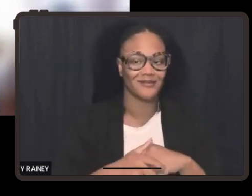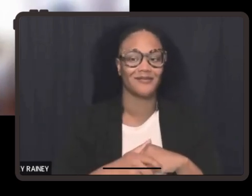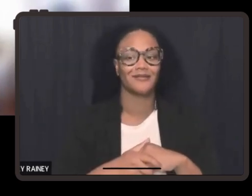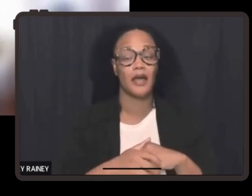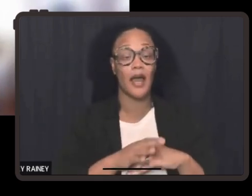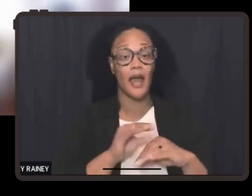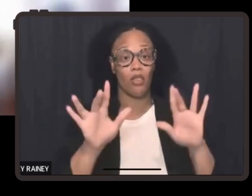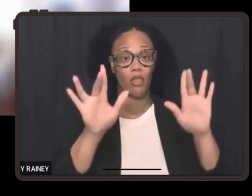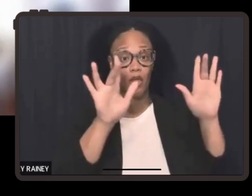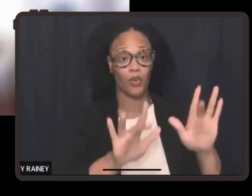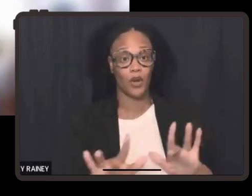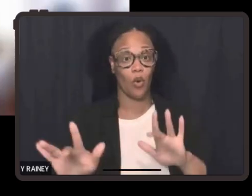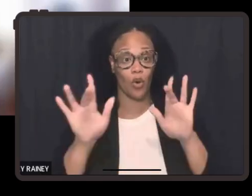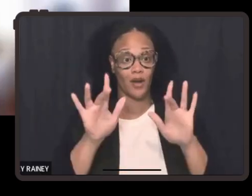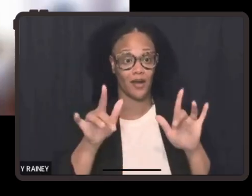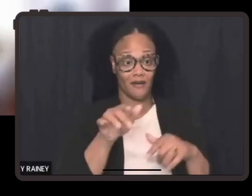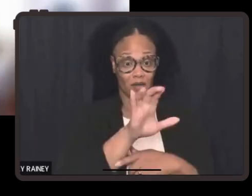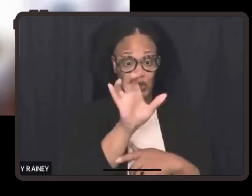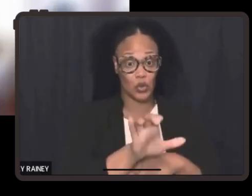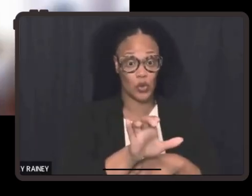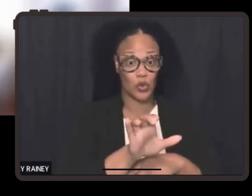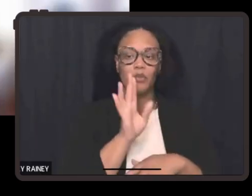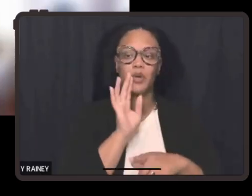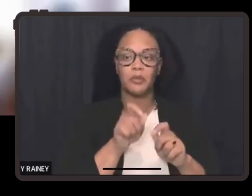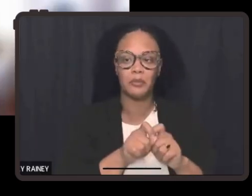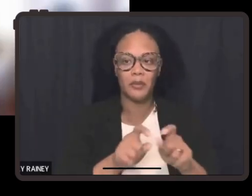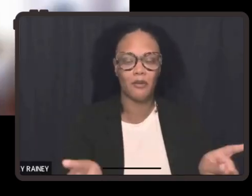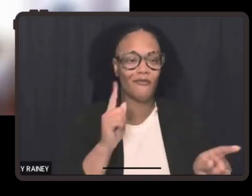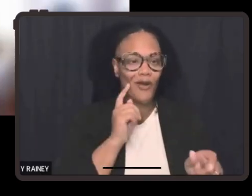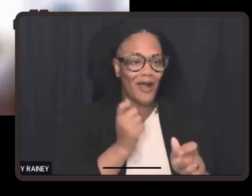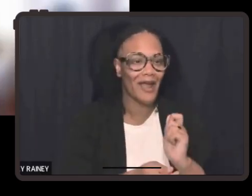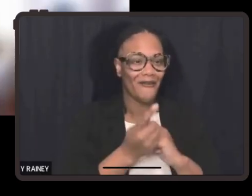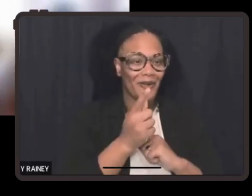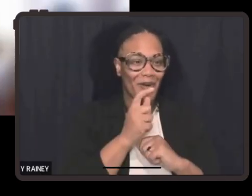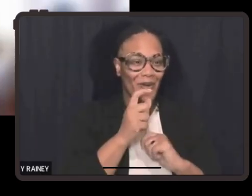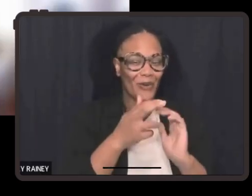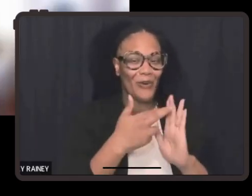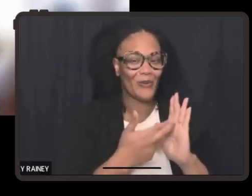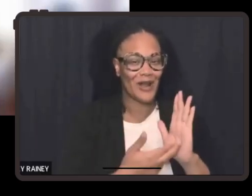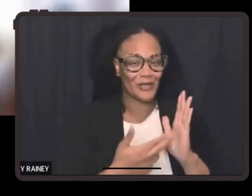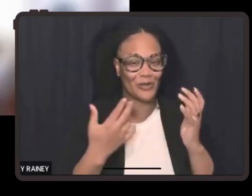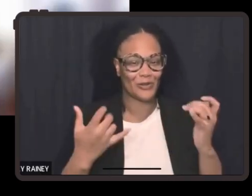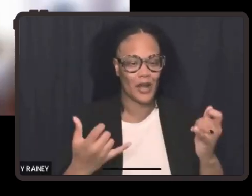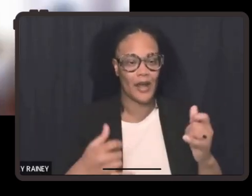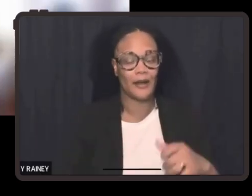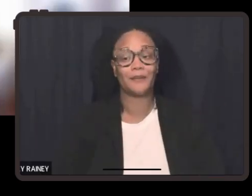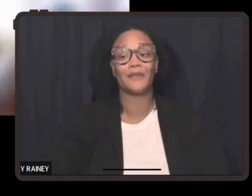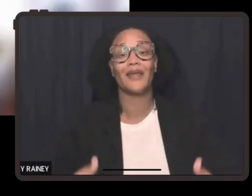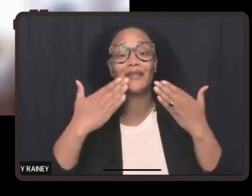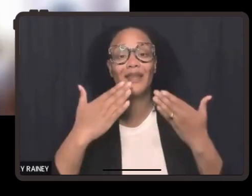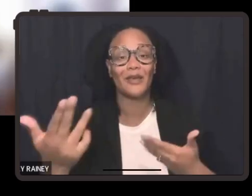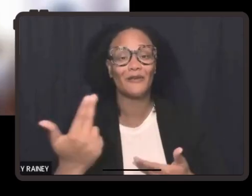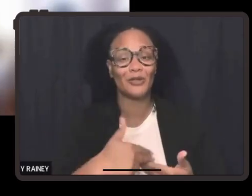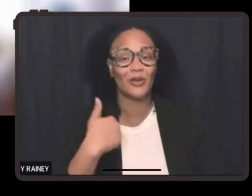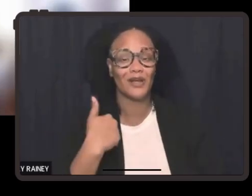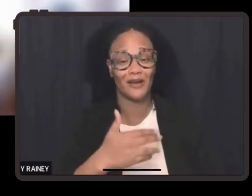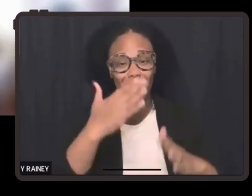next week for you all who registered. Thank you so much for joining us, and we hope you join us for our